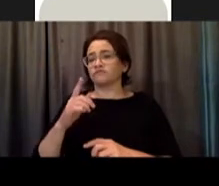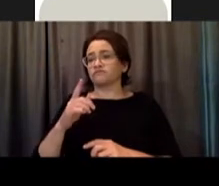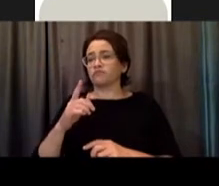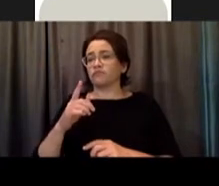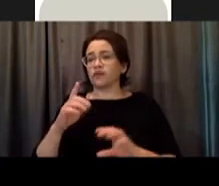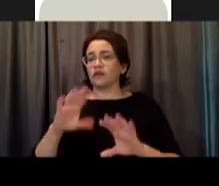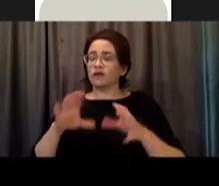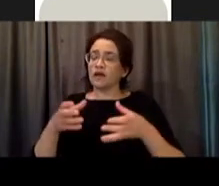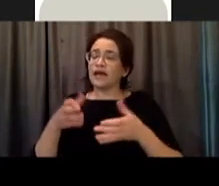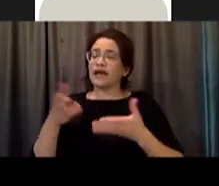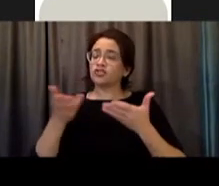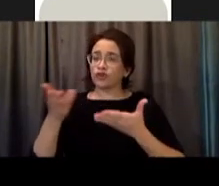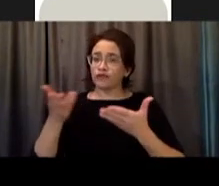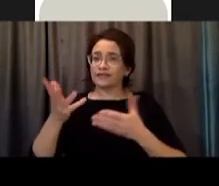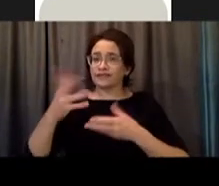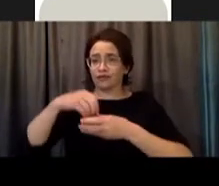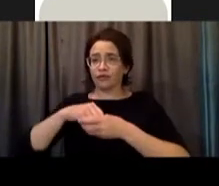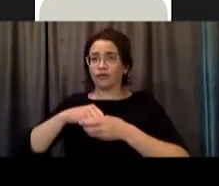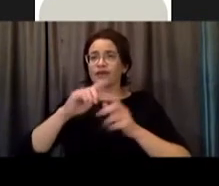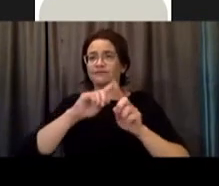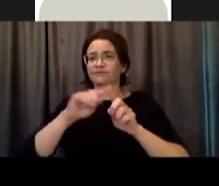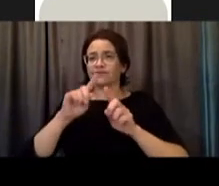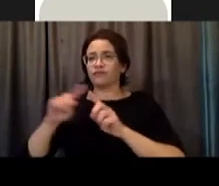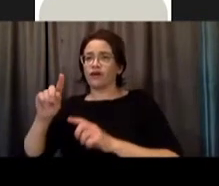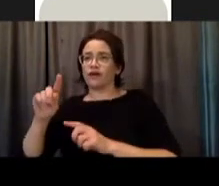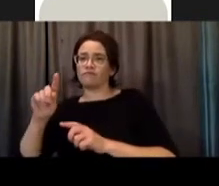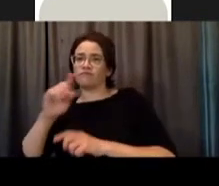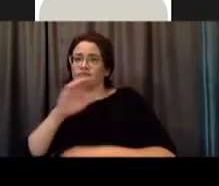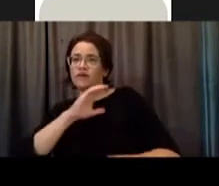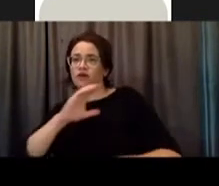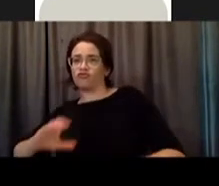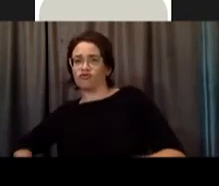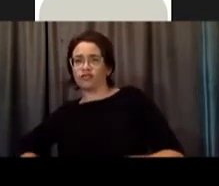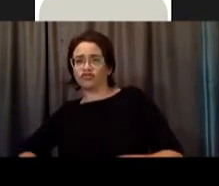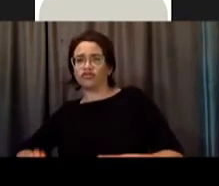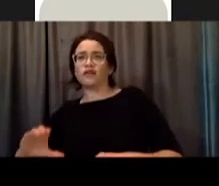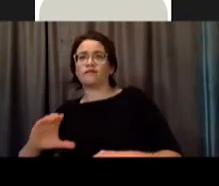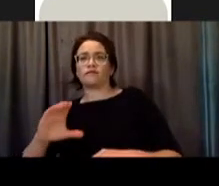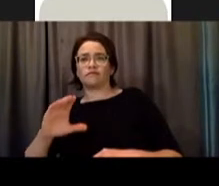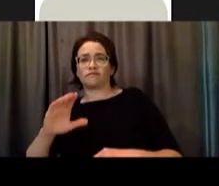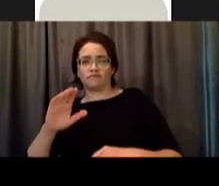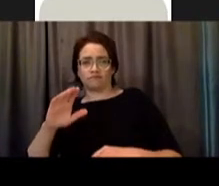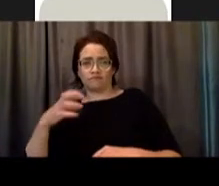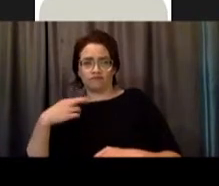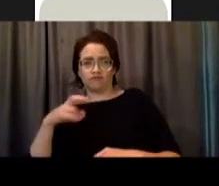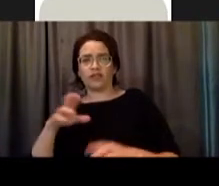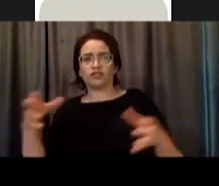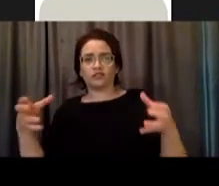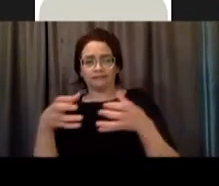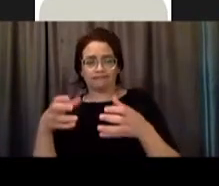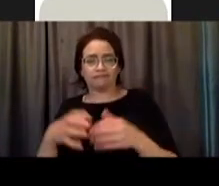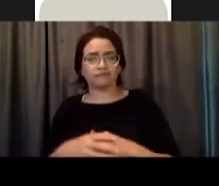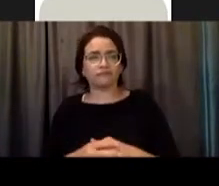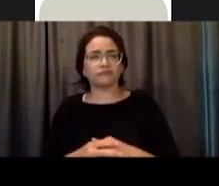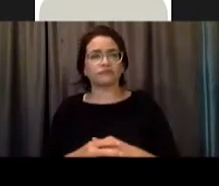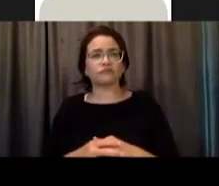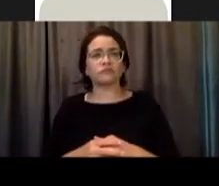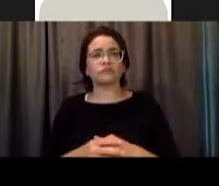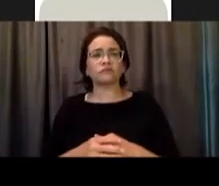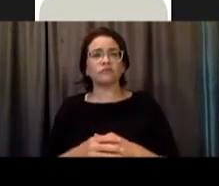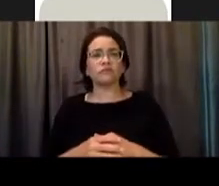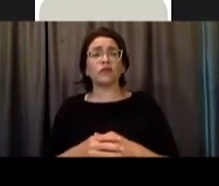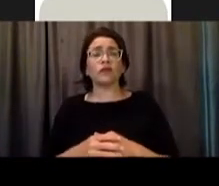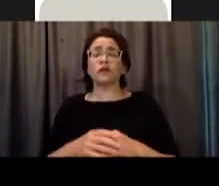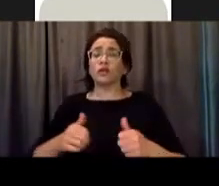Our Holodomor survivors, Oho, Horolets, and Wanda Bahmed, who survived Holodomor as children, were honored at the